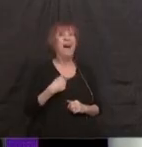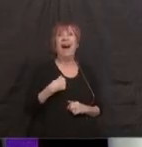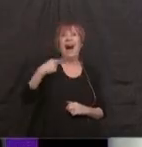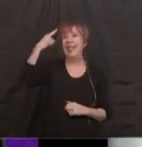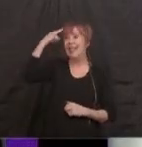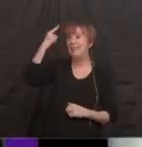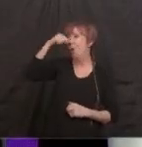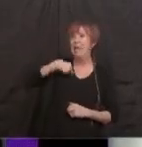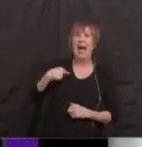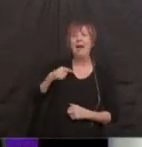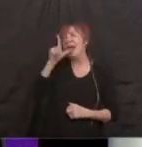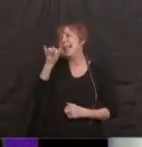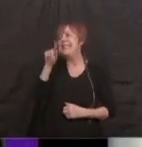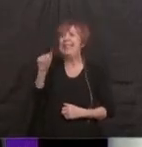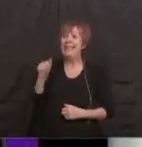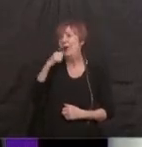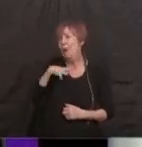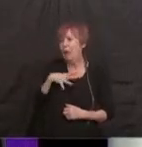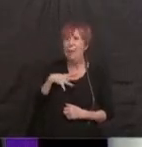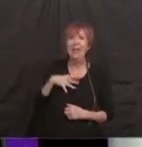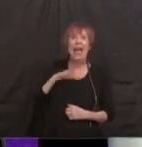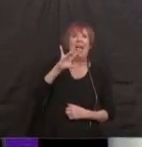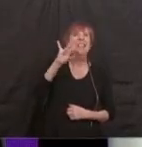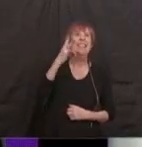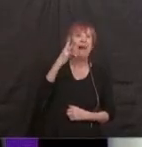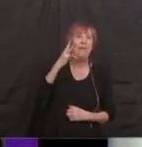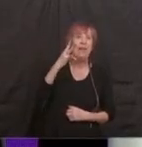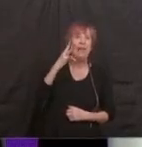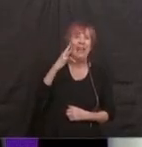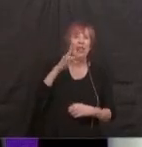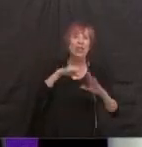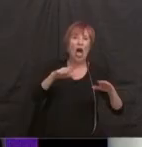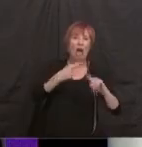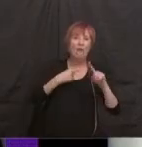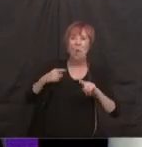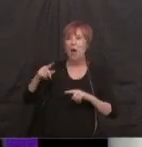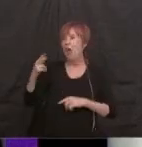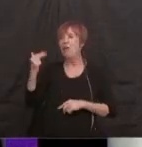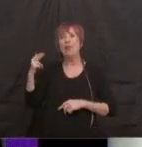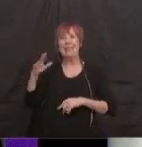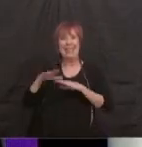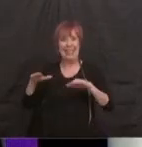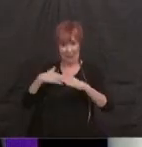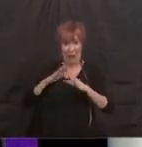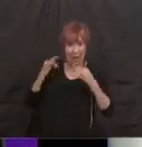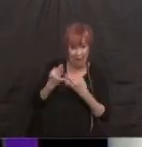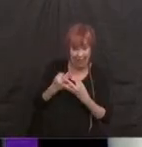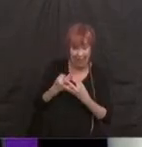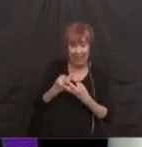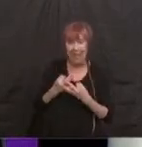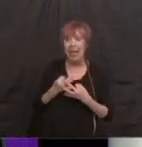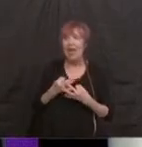this Latina woman. I'm like the seventh of 13 kids. Wow. And really knowing that I was